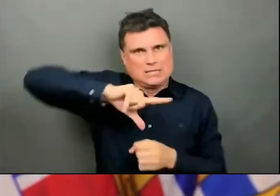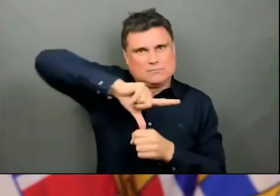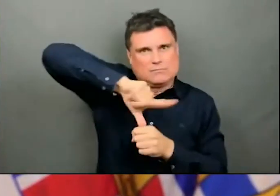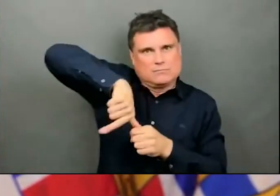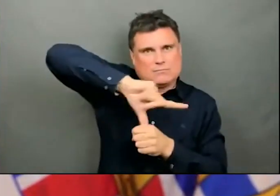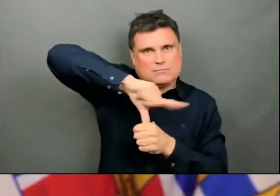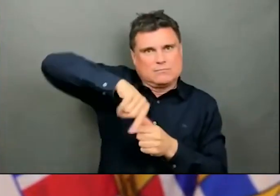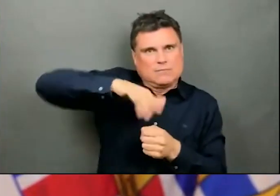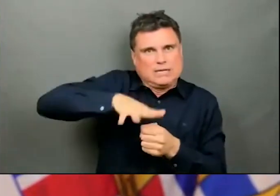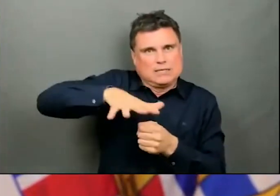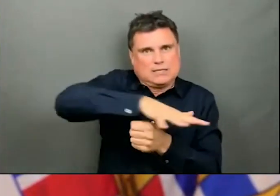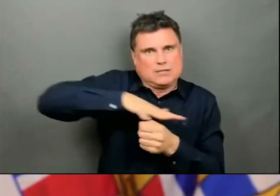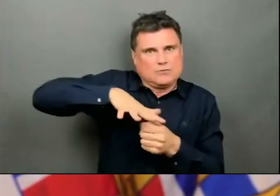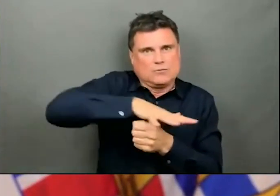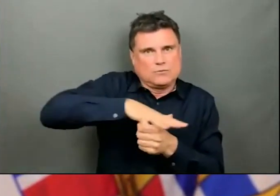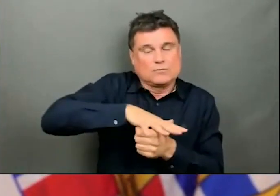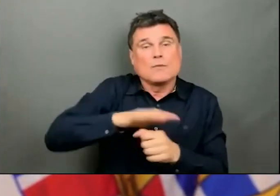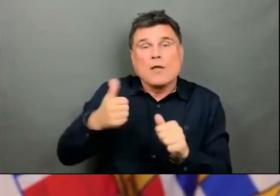follow-up?